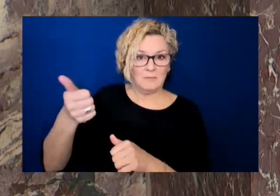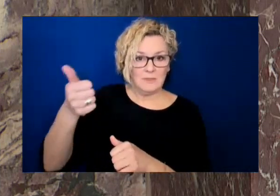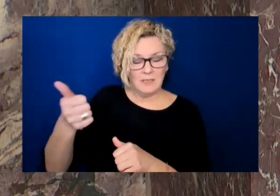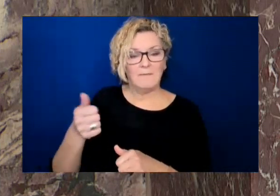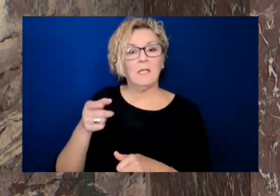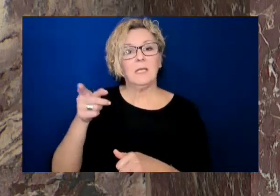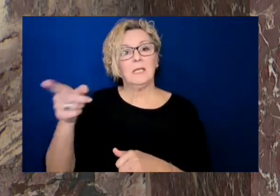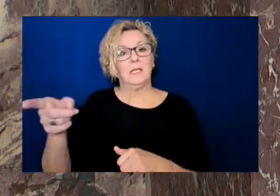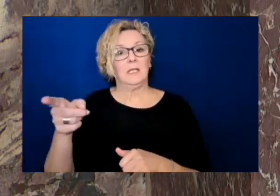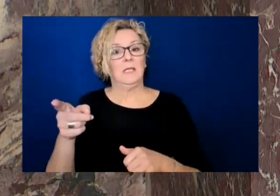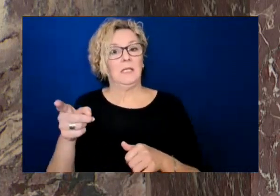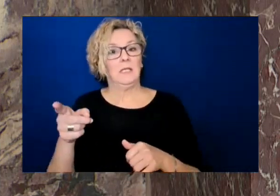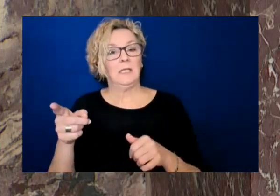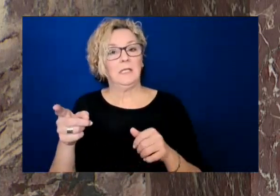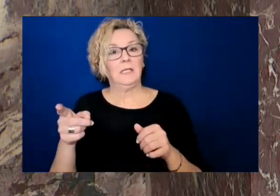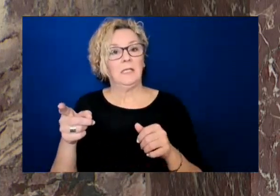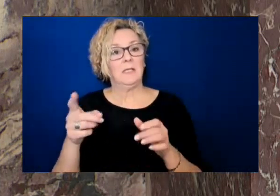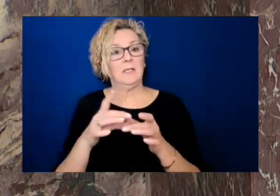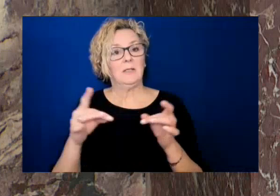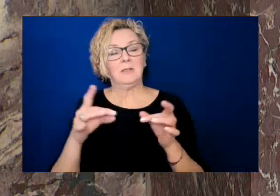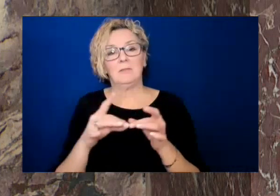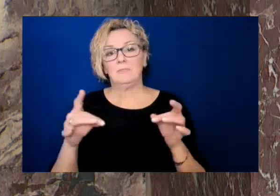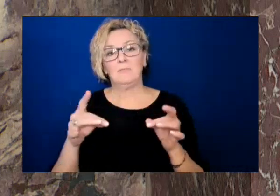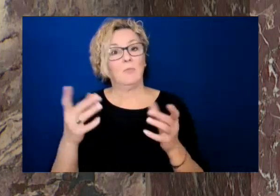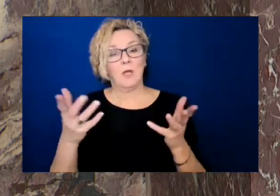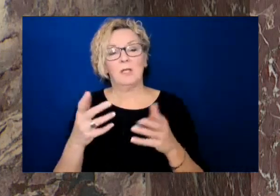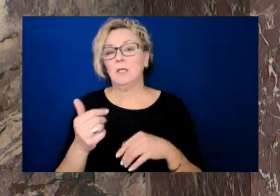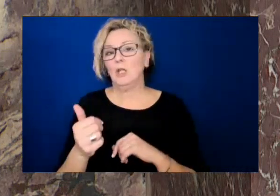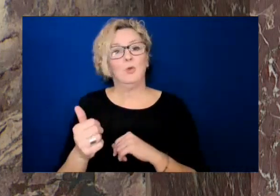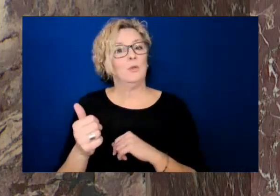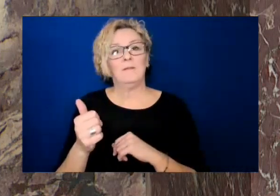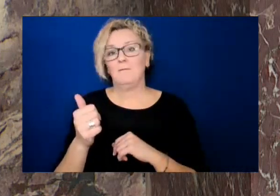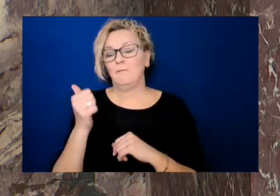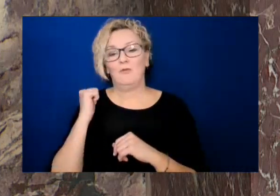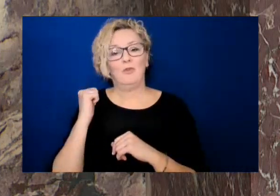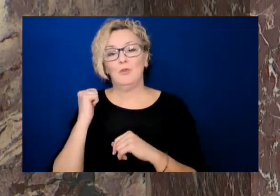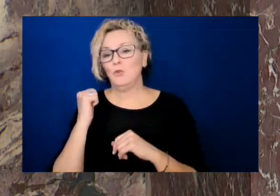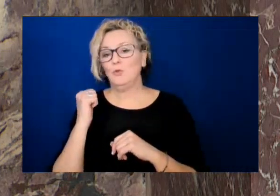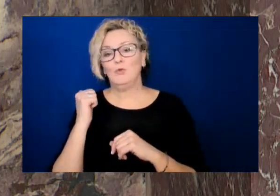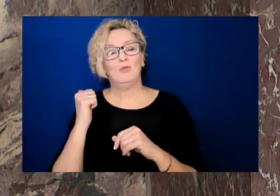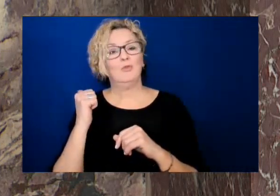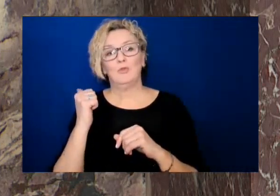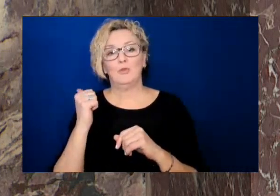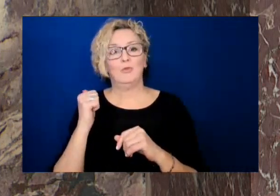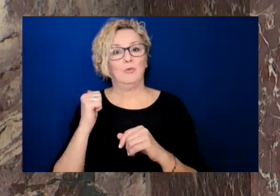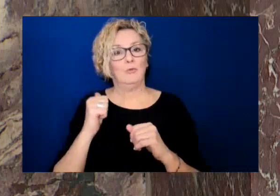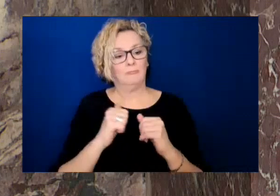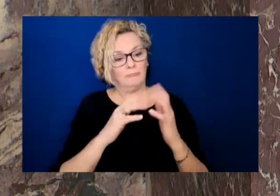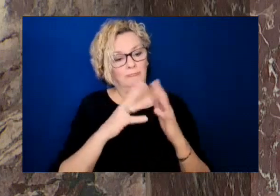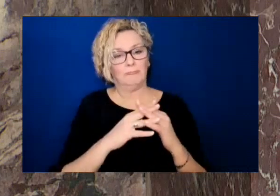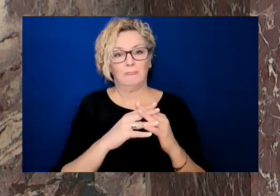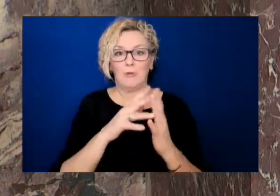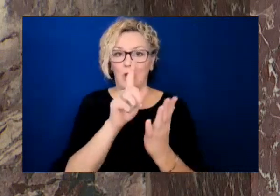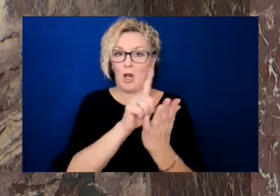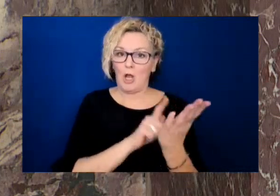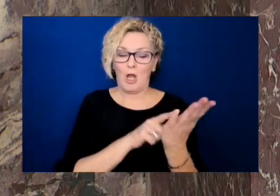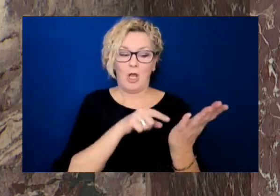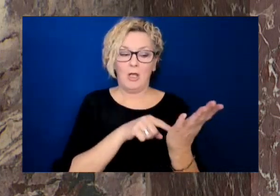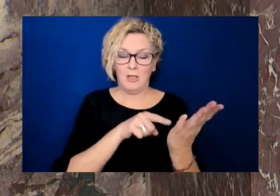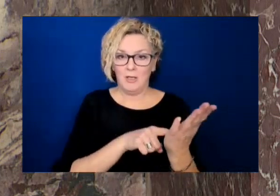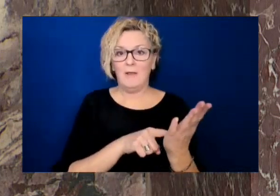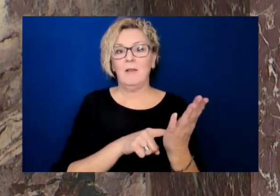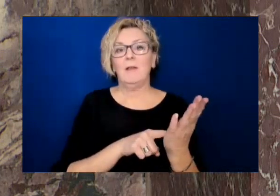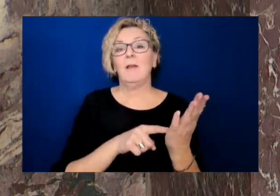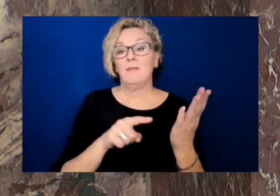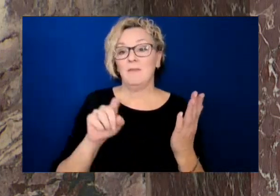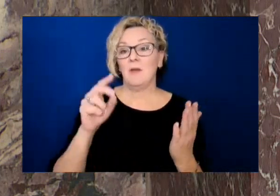to refuse to adopt into law the International Holocaust Remembrance Alliance definition of anti-Semitism. There is no